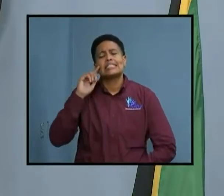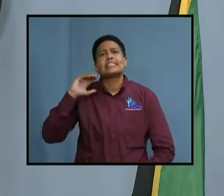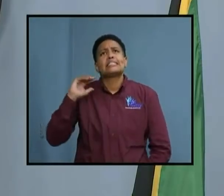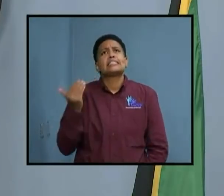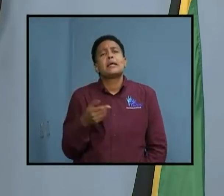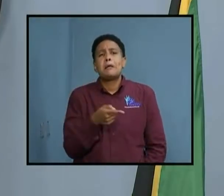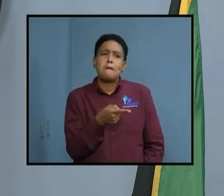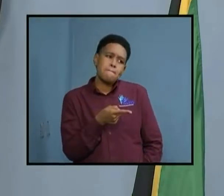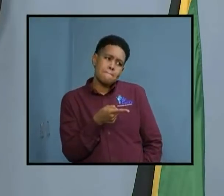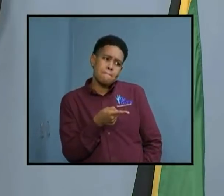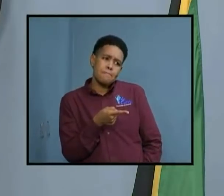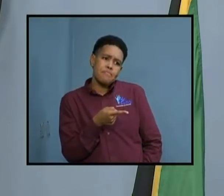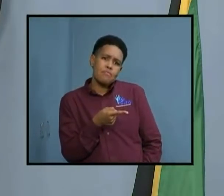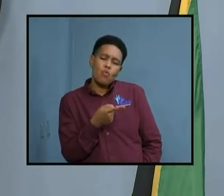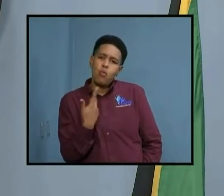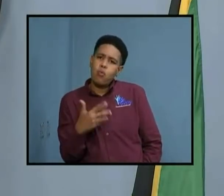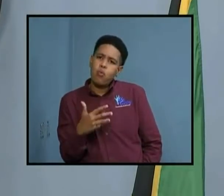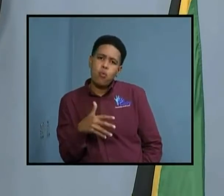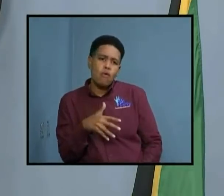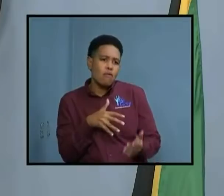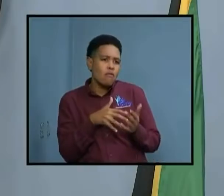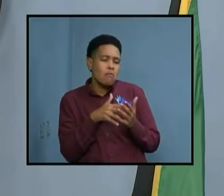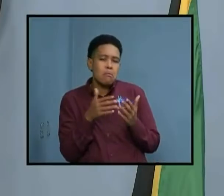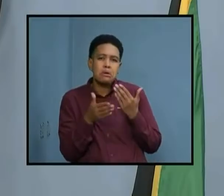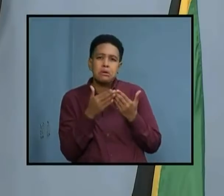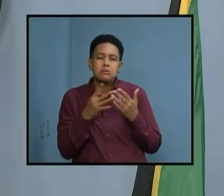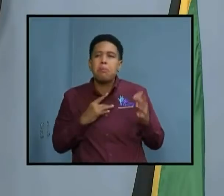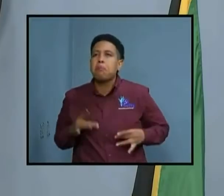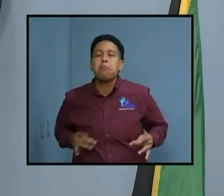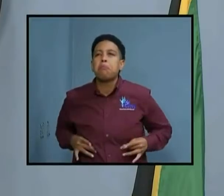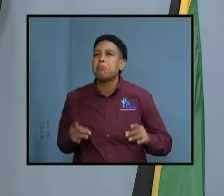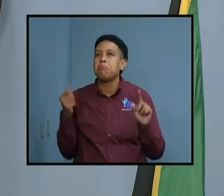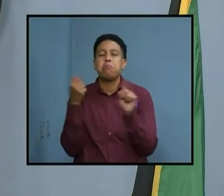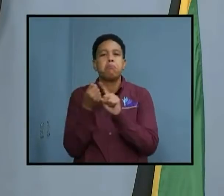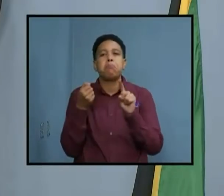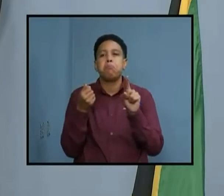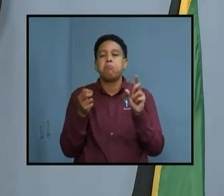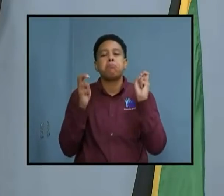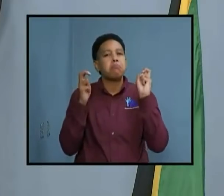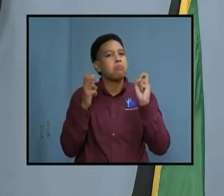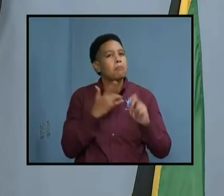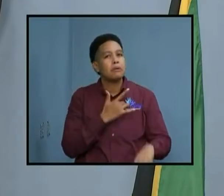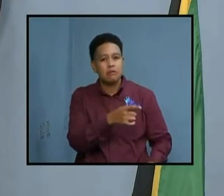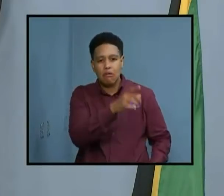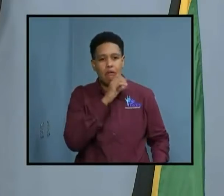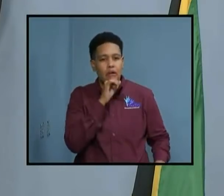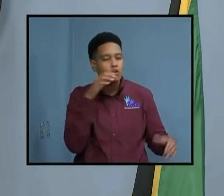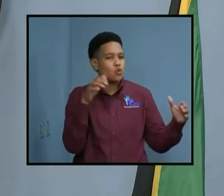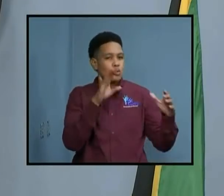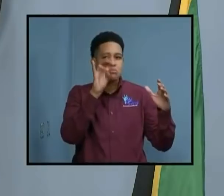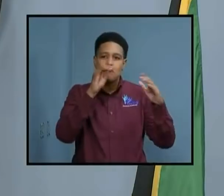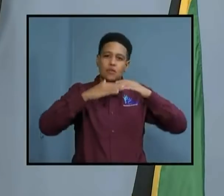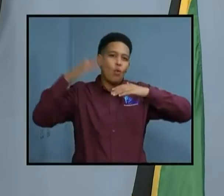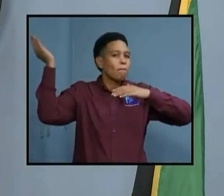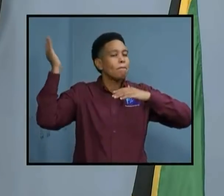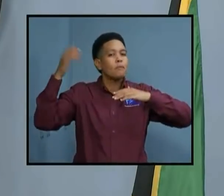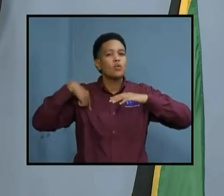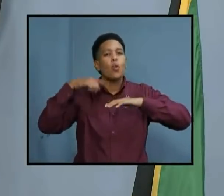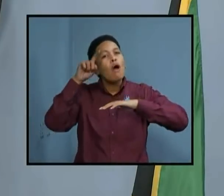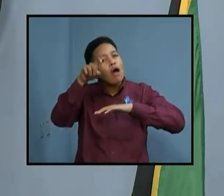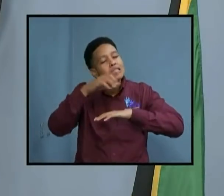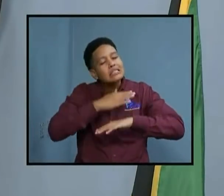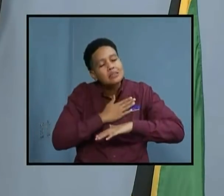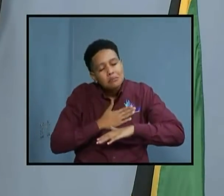be the most vulnerable, particularly if they have comorbidities, and we would advise them to